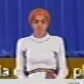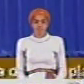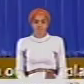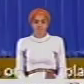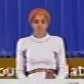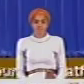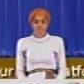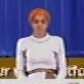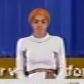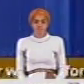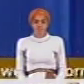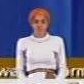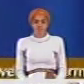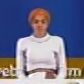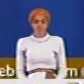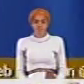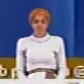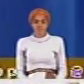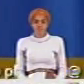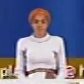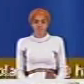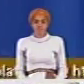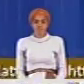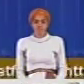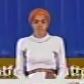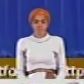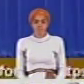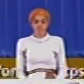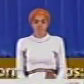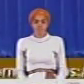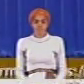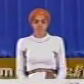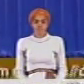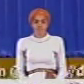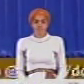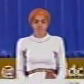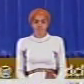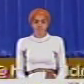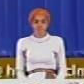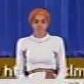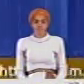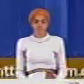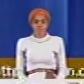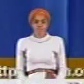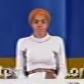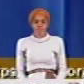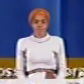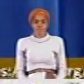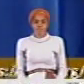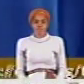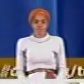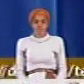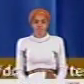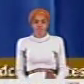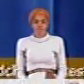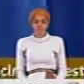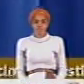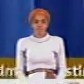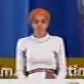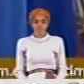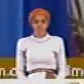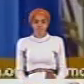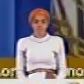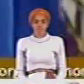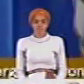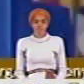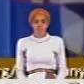kuma sanani bai iya takawa ba amma yau nan Allah ya yi aikin shi domin sunan